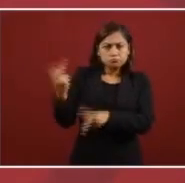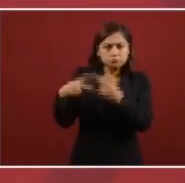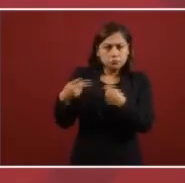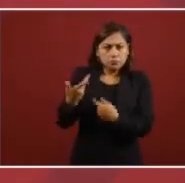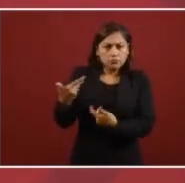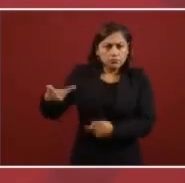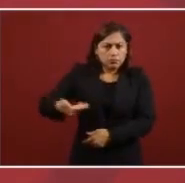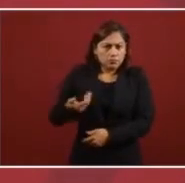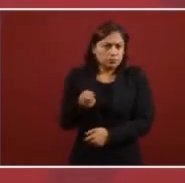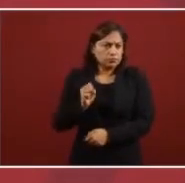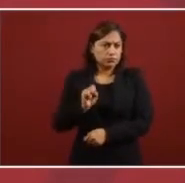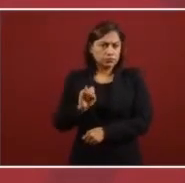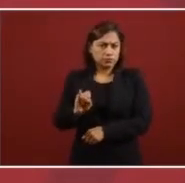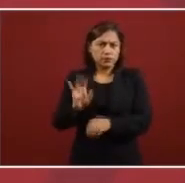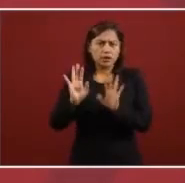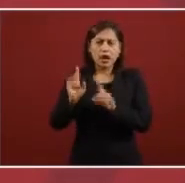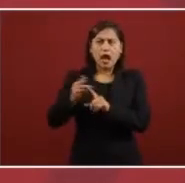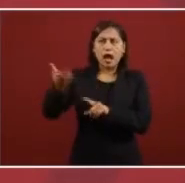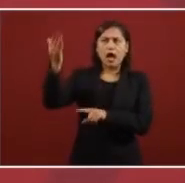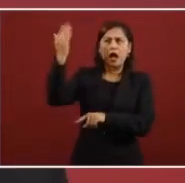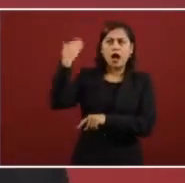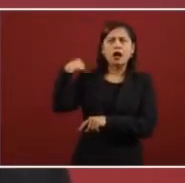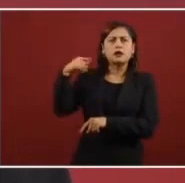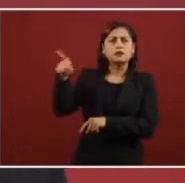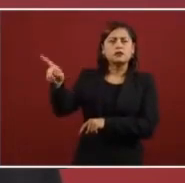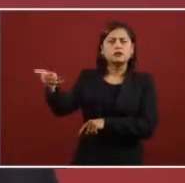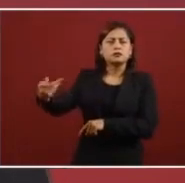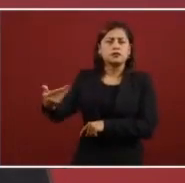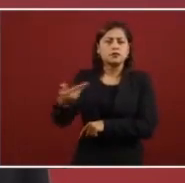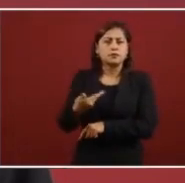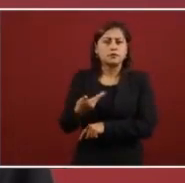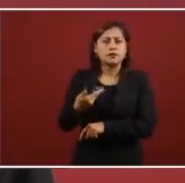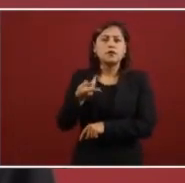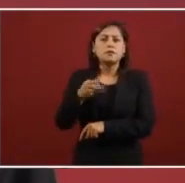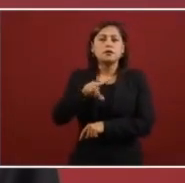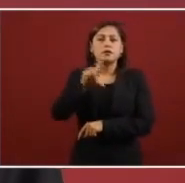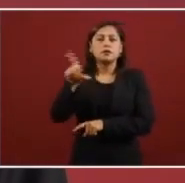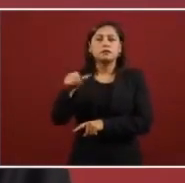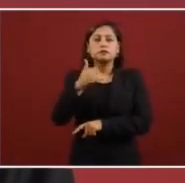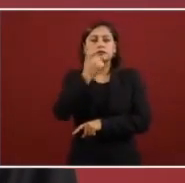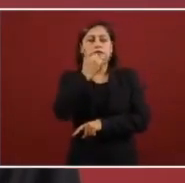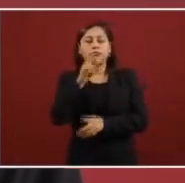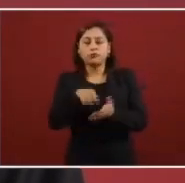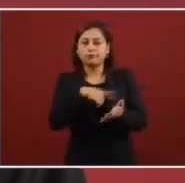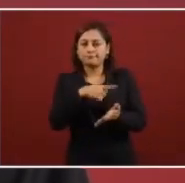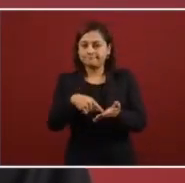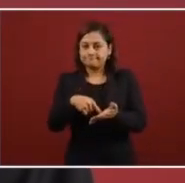if he solicits, and he'd done it before, but he canceled